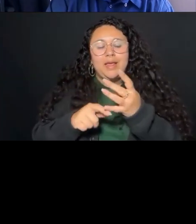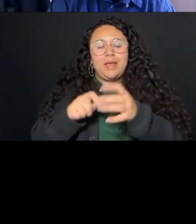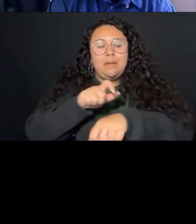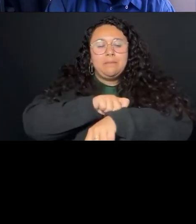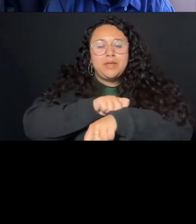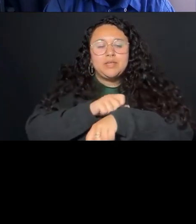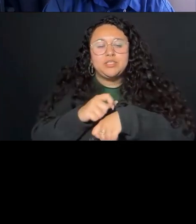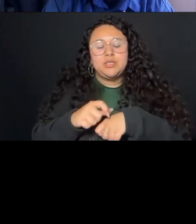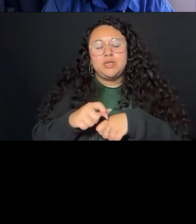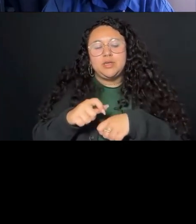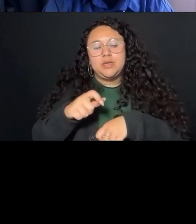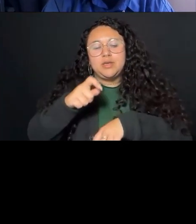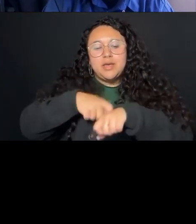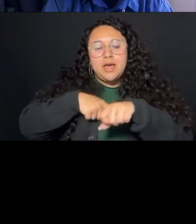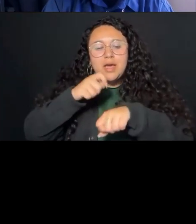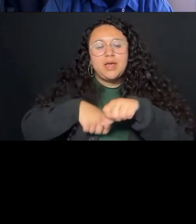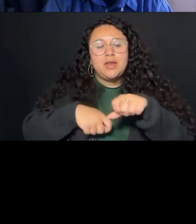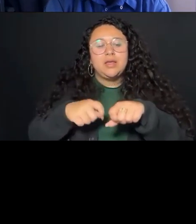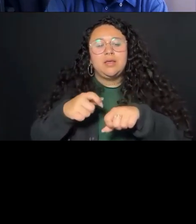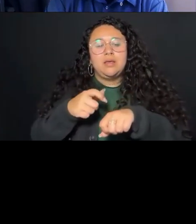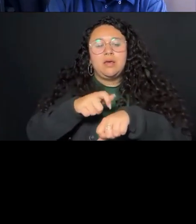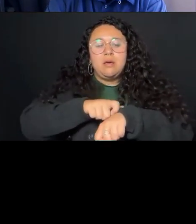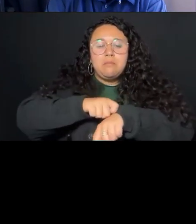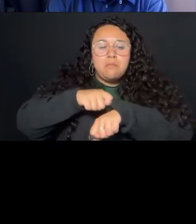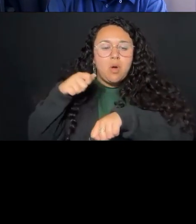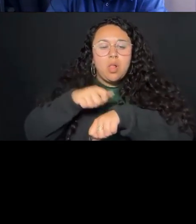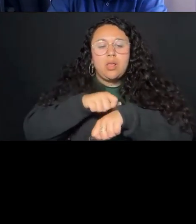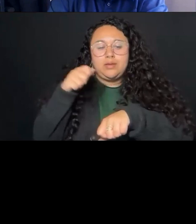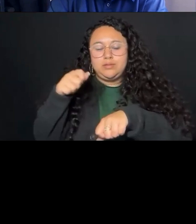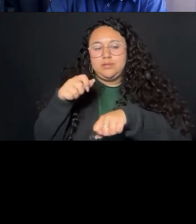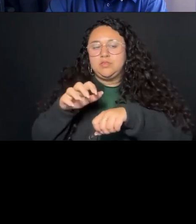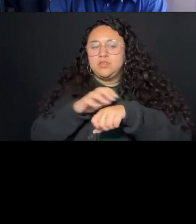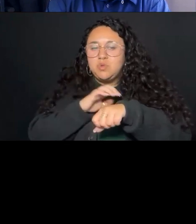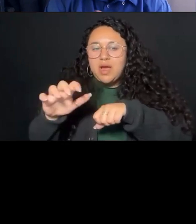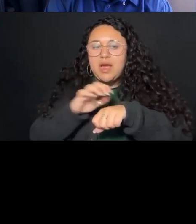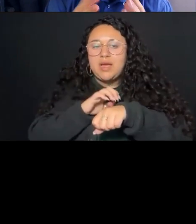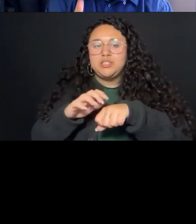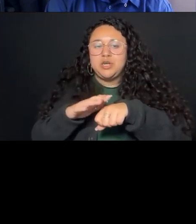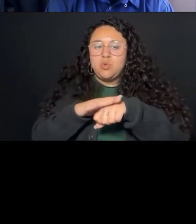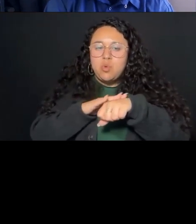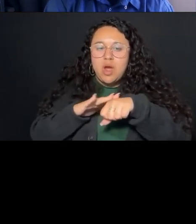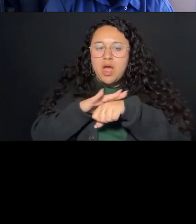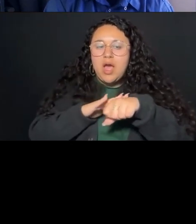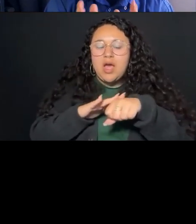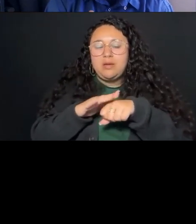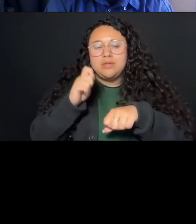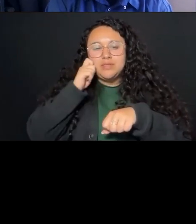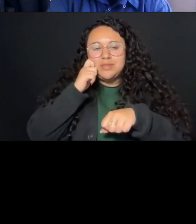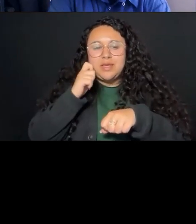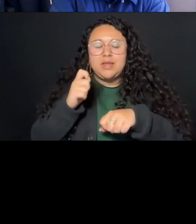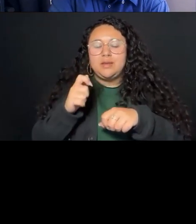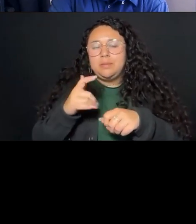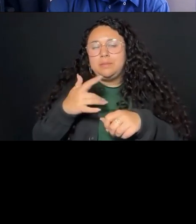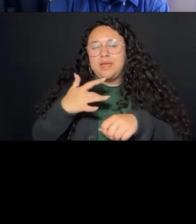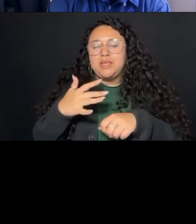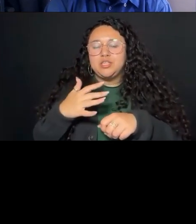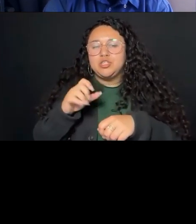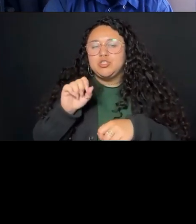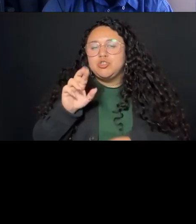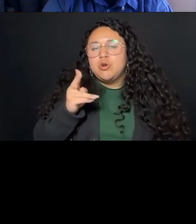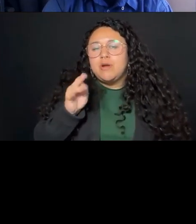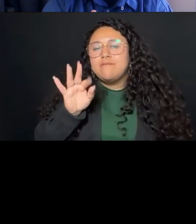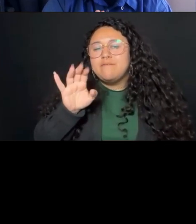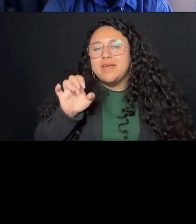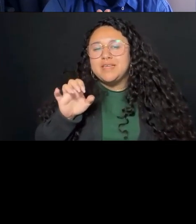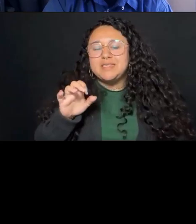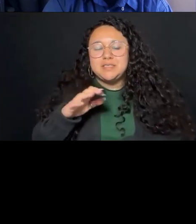pulling, scratching or rubbing skin. A lot of it's a surface oriented behavior generally. So things that touch